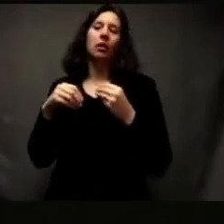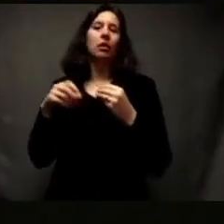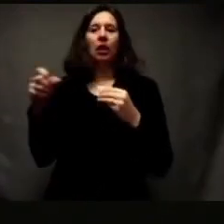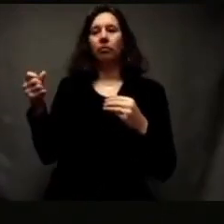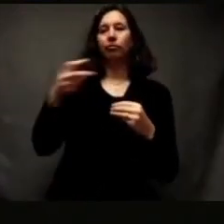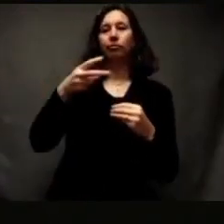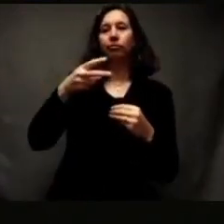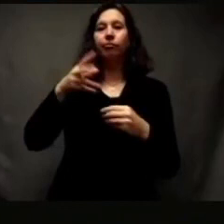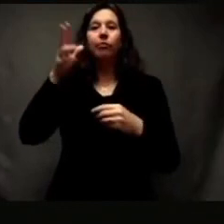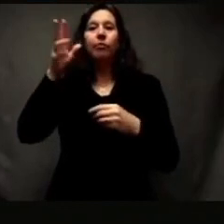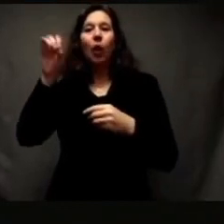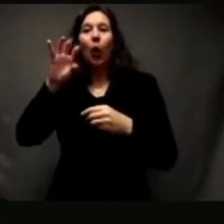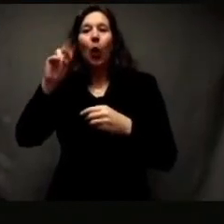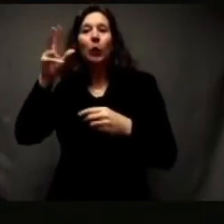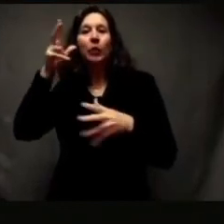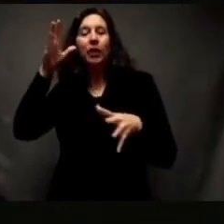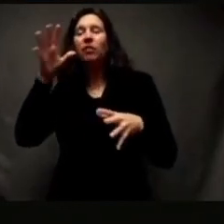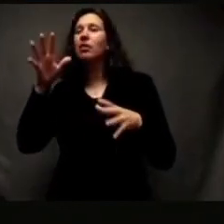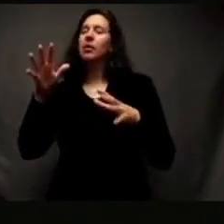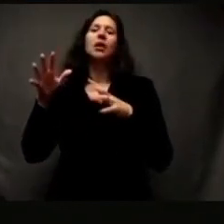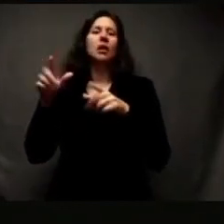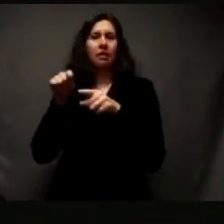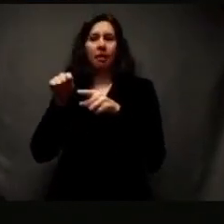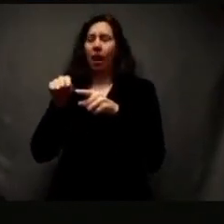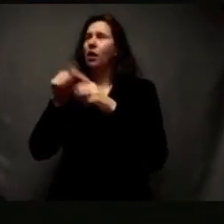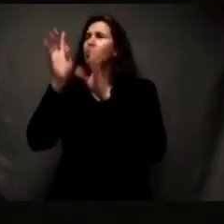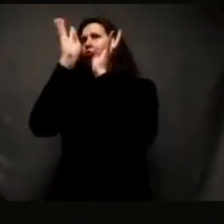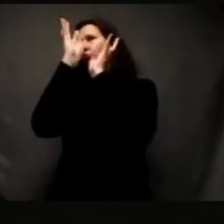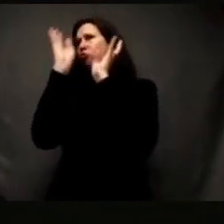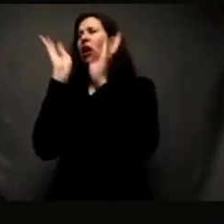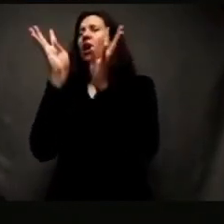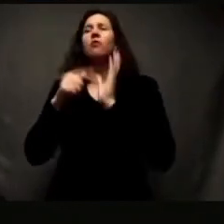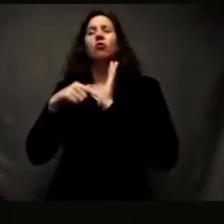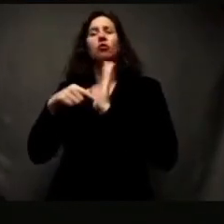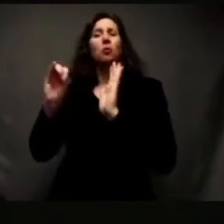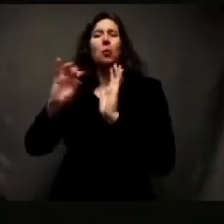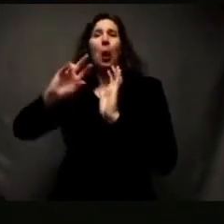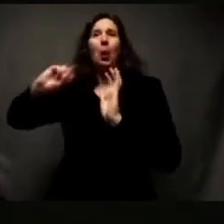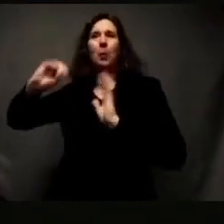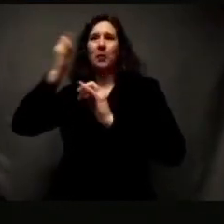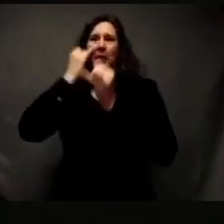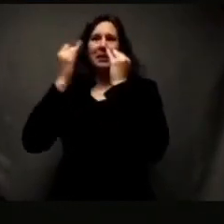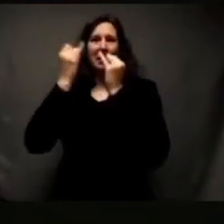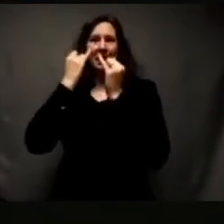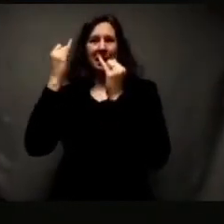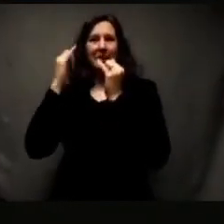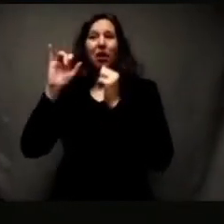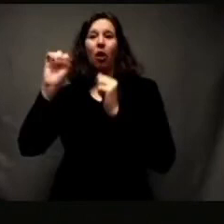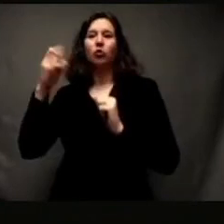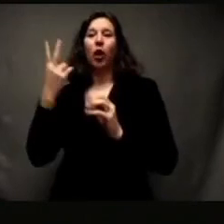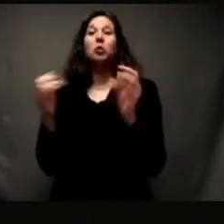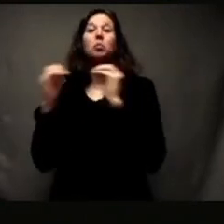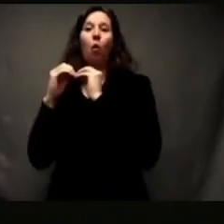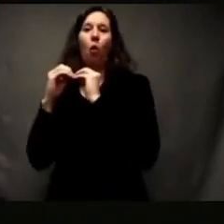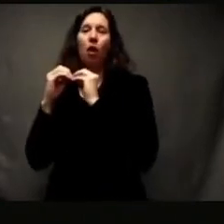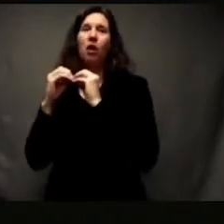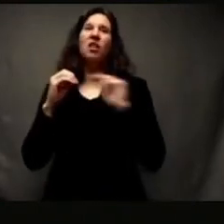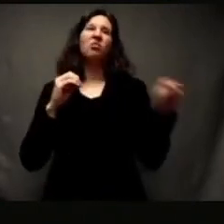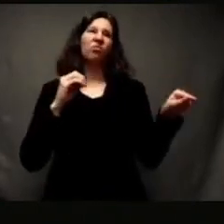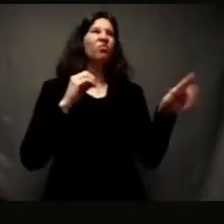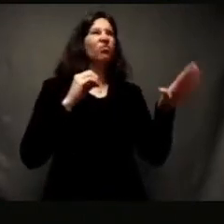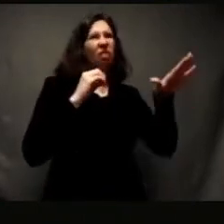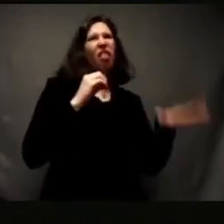indicative of how many ways you can kind of get creative and show your own ideas on Scratch, a little more so than on Scratch